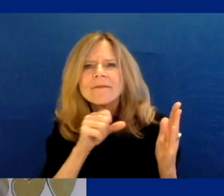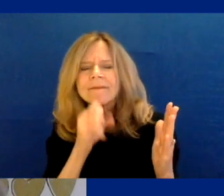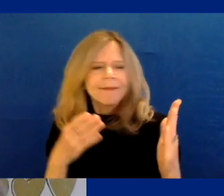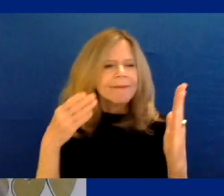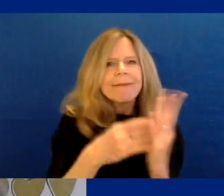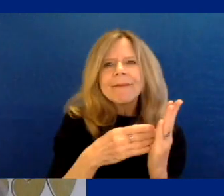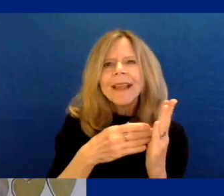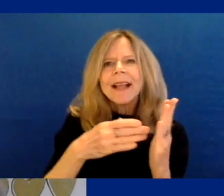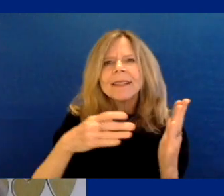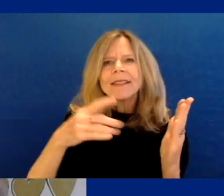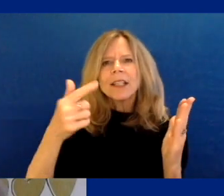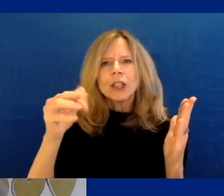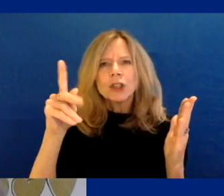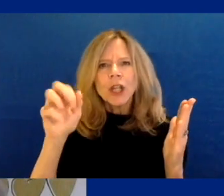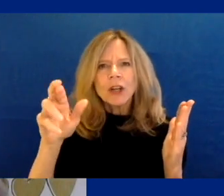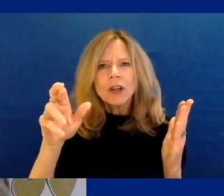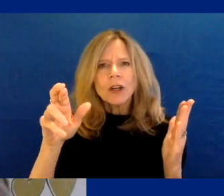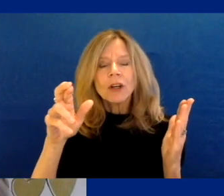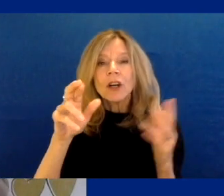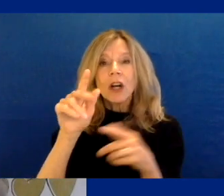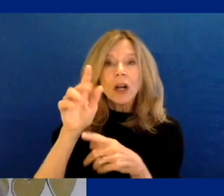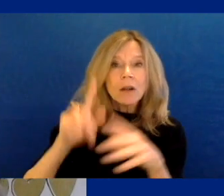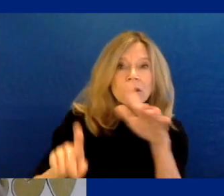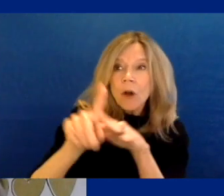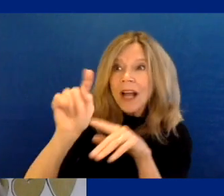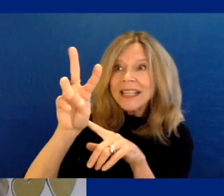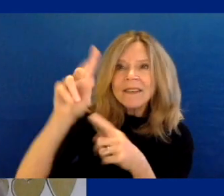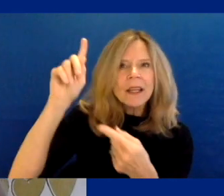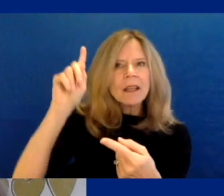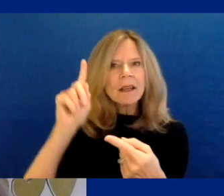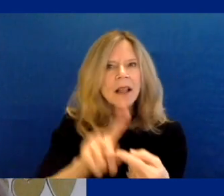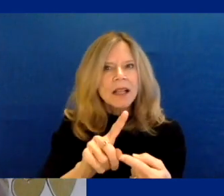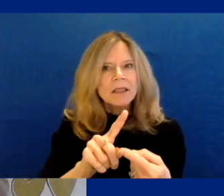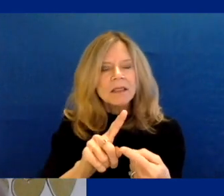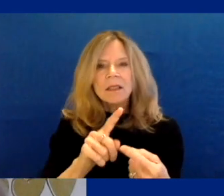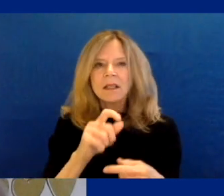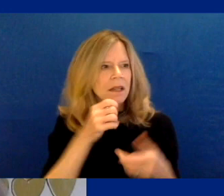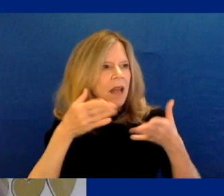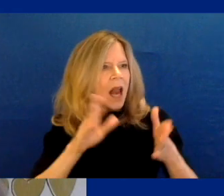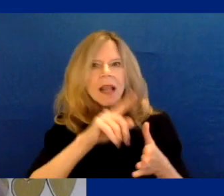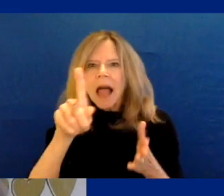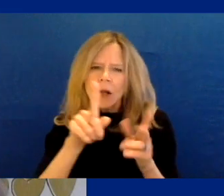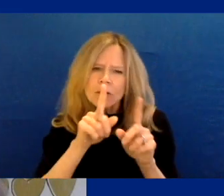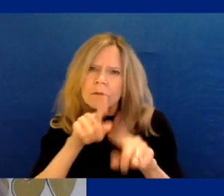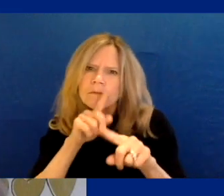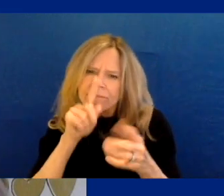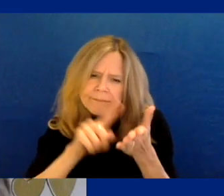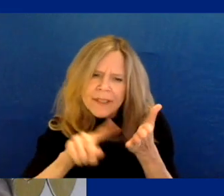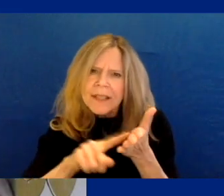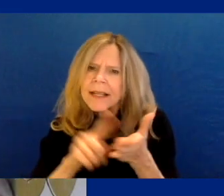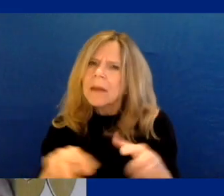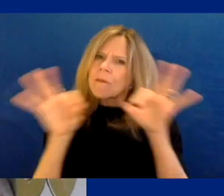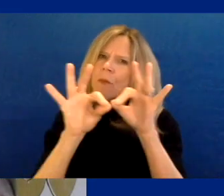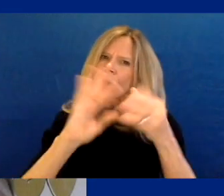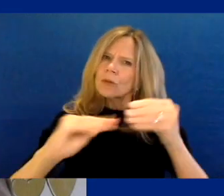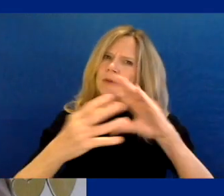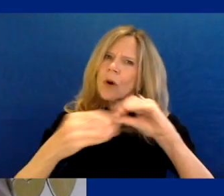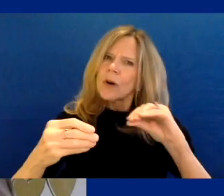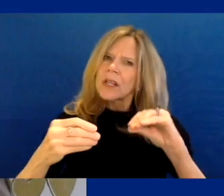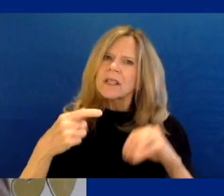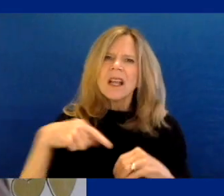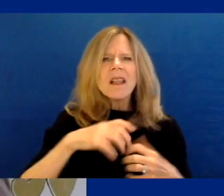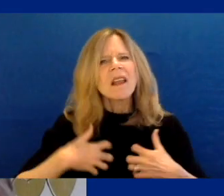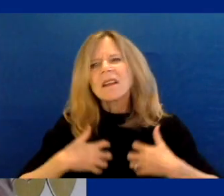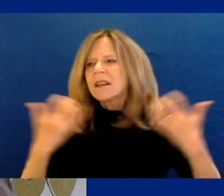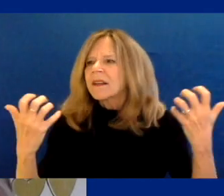ageism. After less airtime, being blocked from high-profile reporting roles, and repeated complaints of mistreatment being